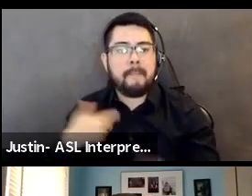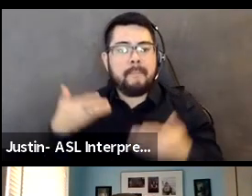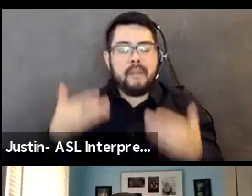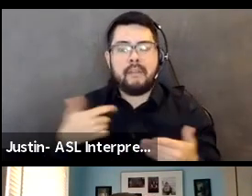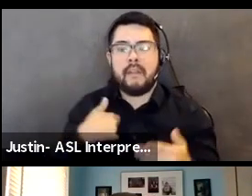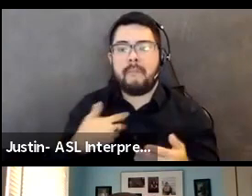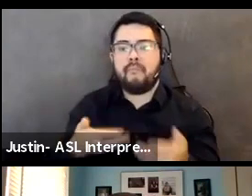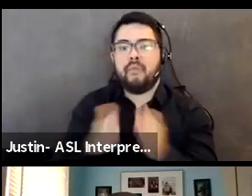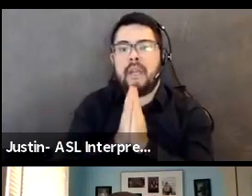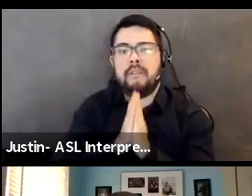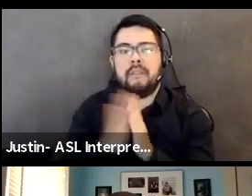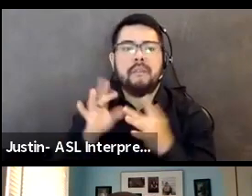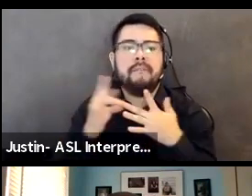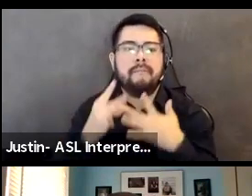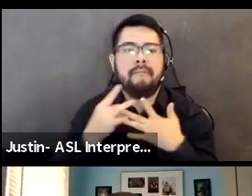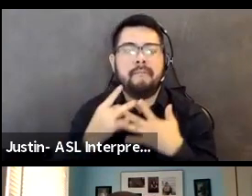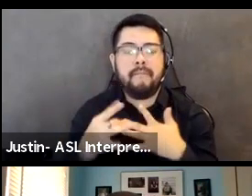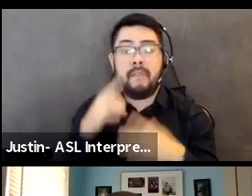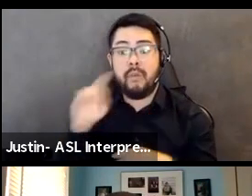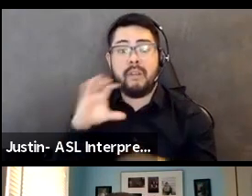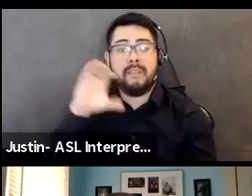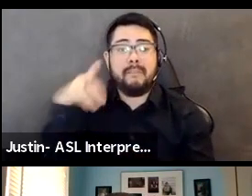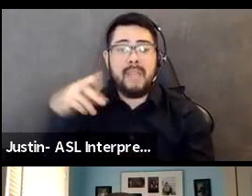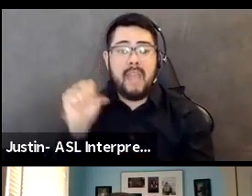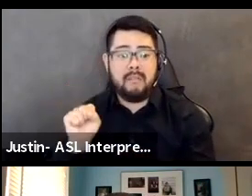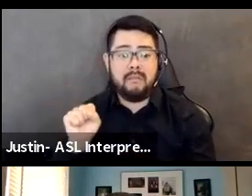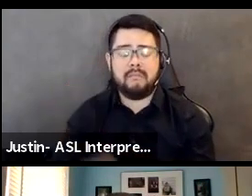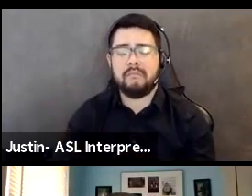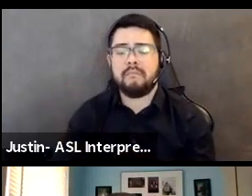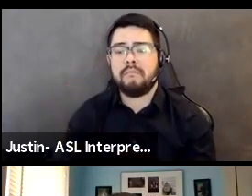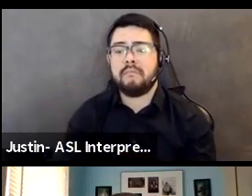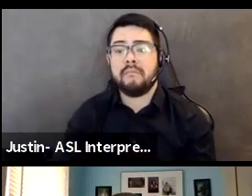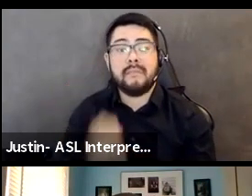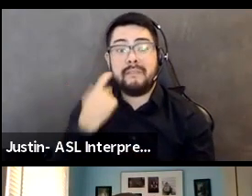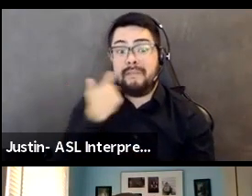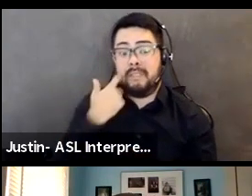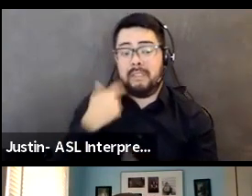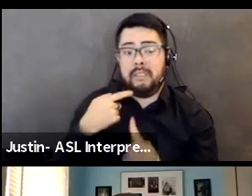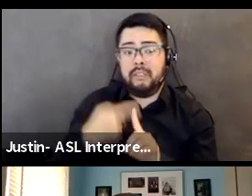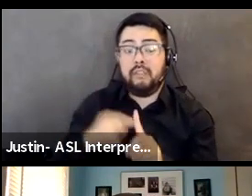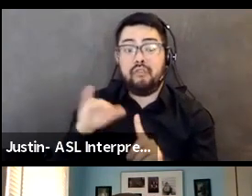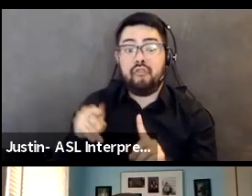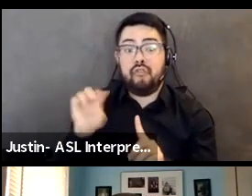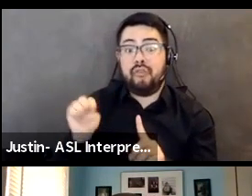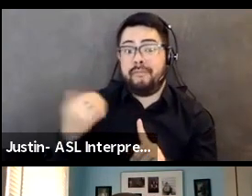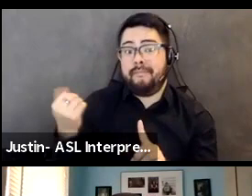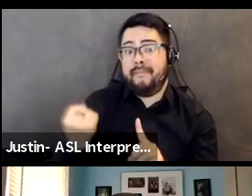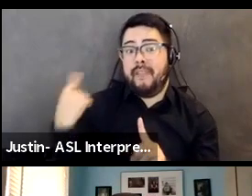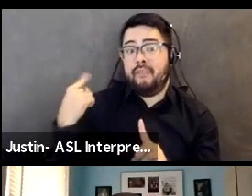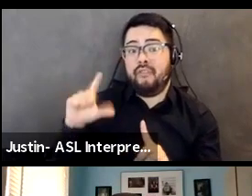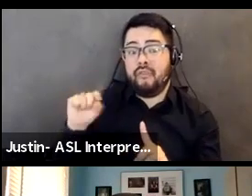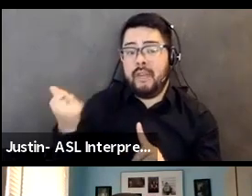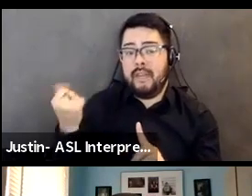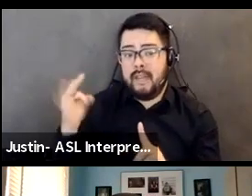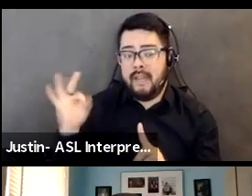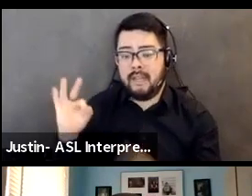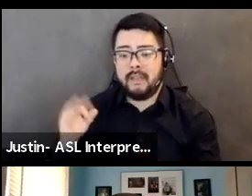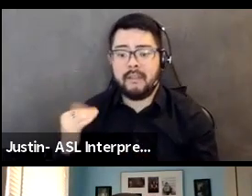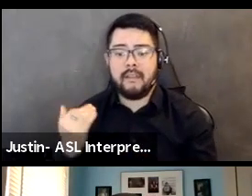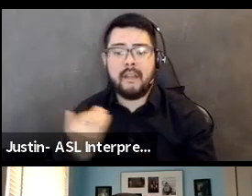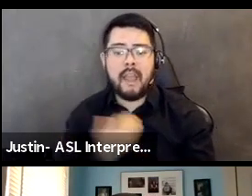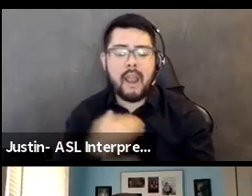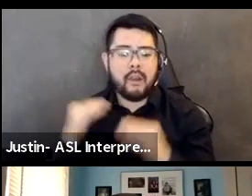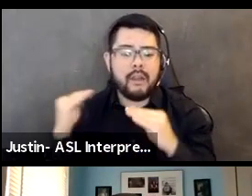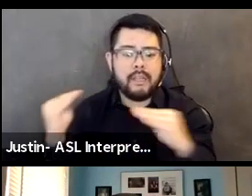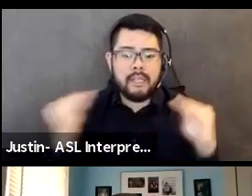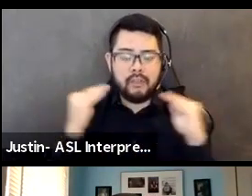leniency for my vision for chicago public schools in june of 2019 when i was teaching at saving dual language